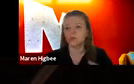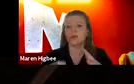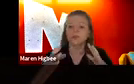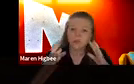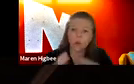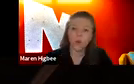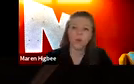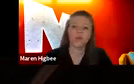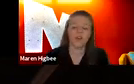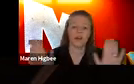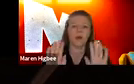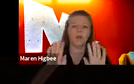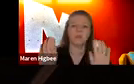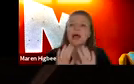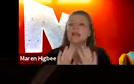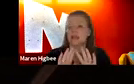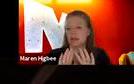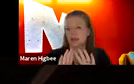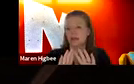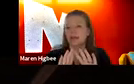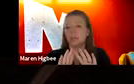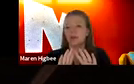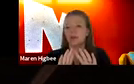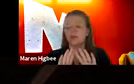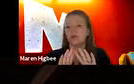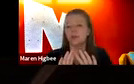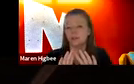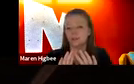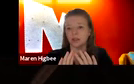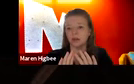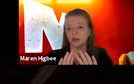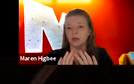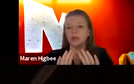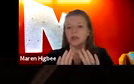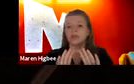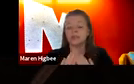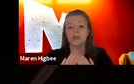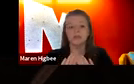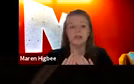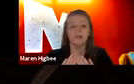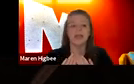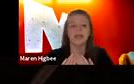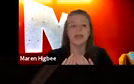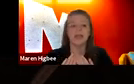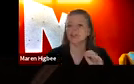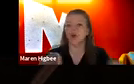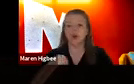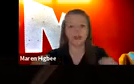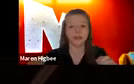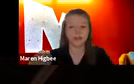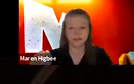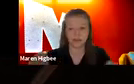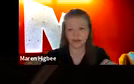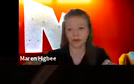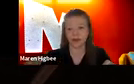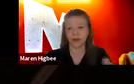So there was this whole setup on the back end that had to happen on the production side. And this means that we had to patch all